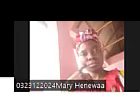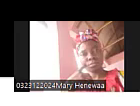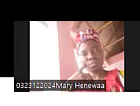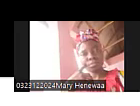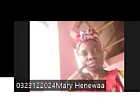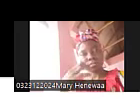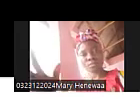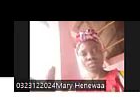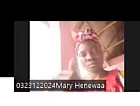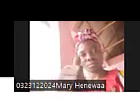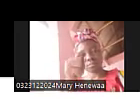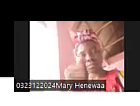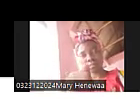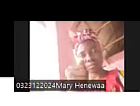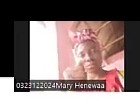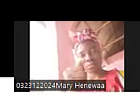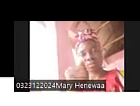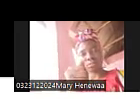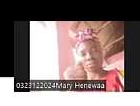So that's it.